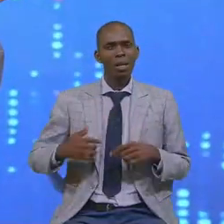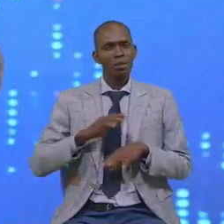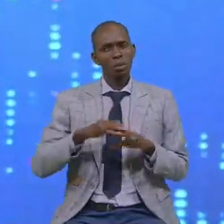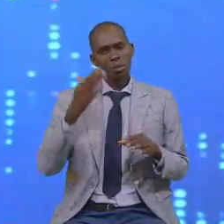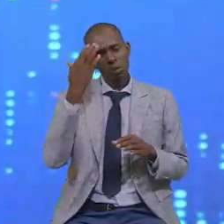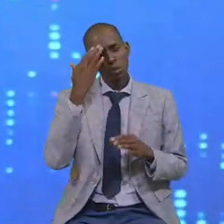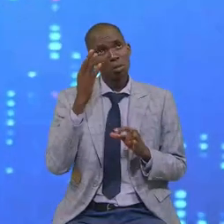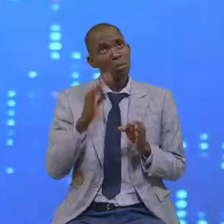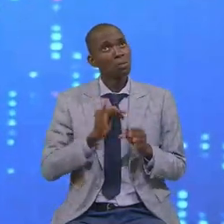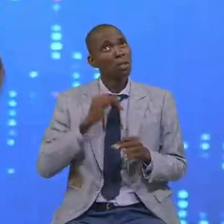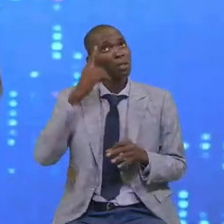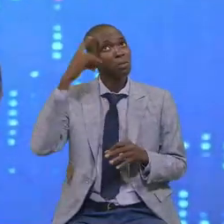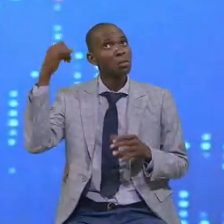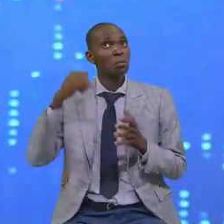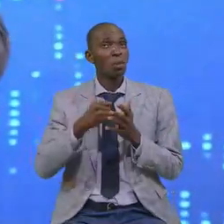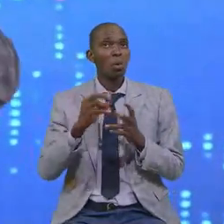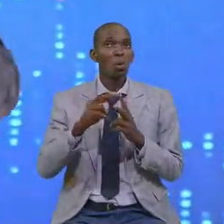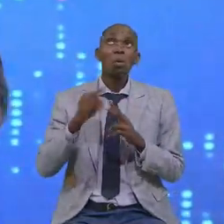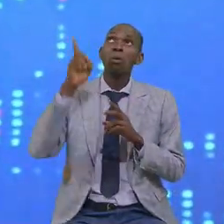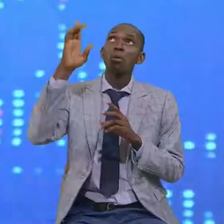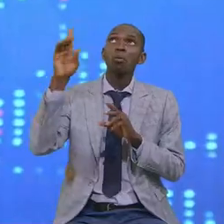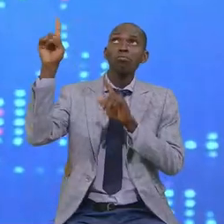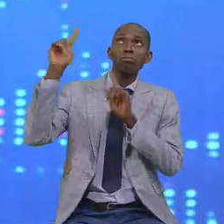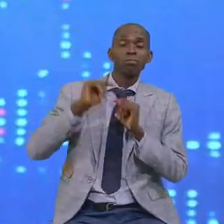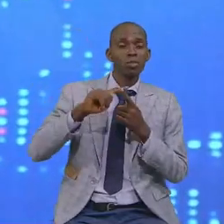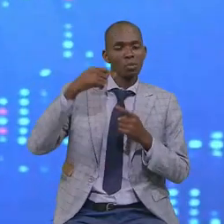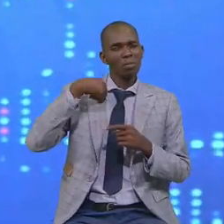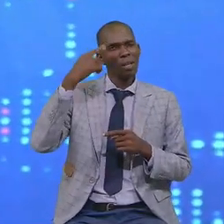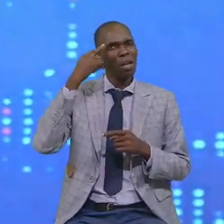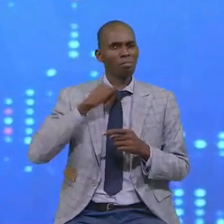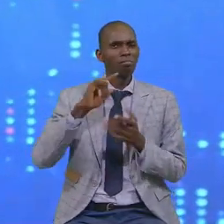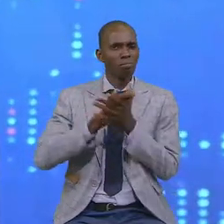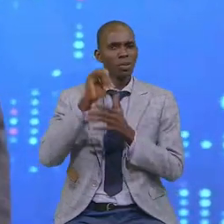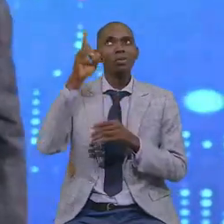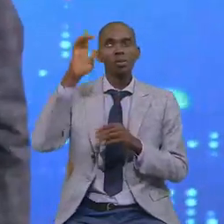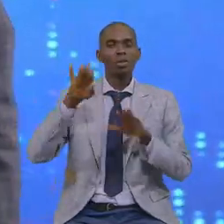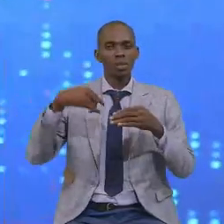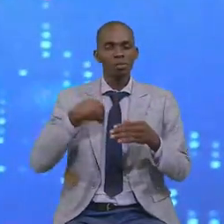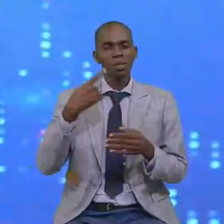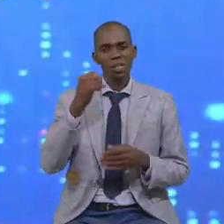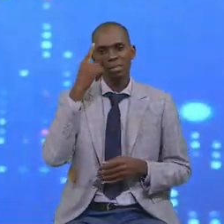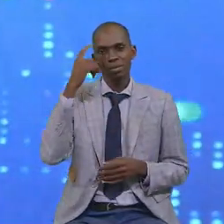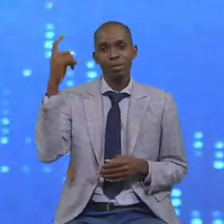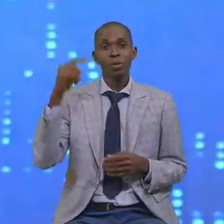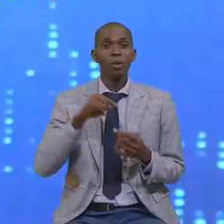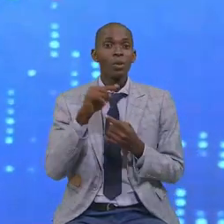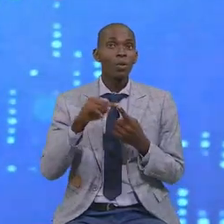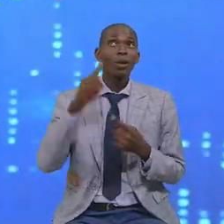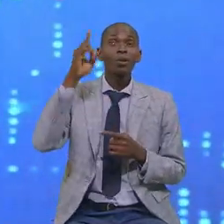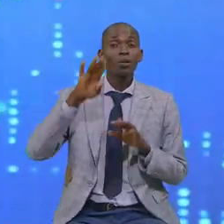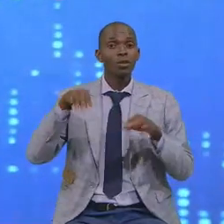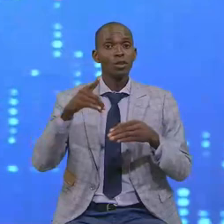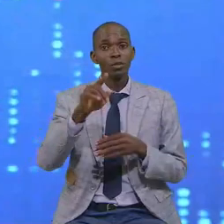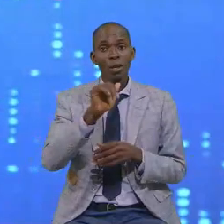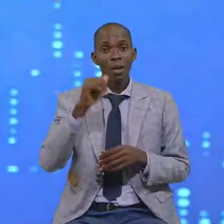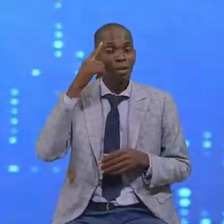dreamt it or God gave the dream. I believe God gave the dream. When God gives you a dream,